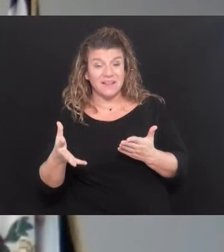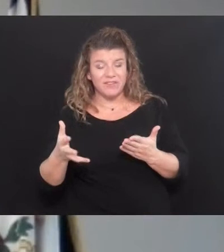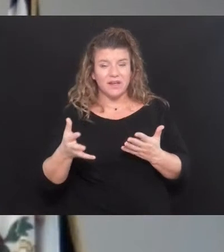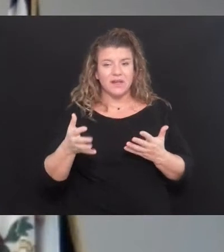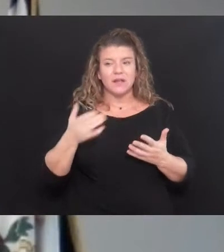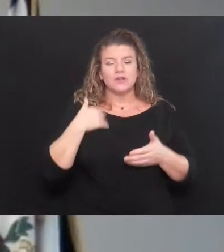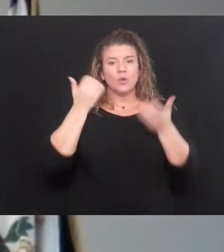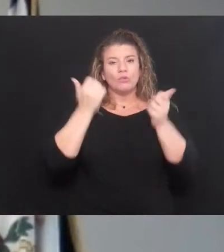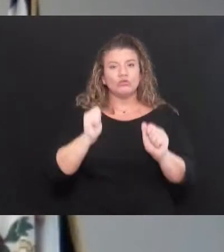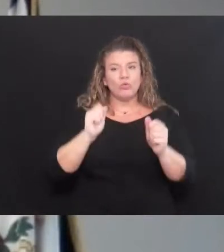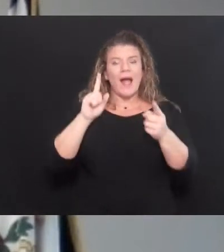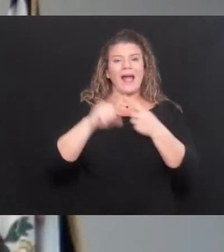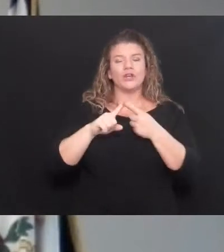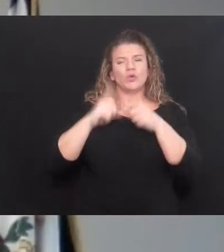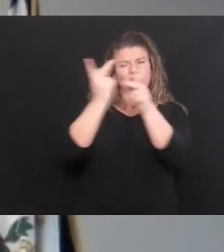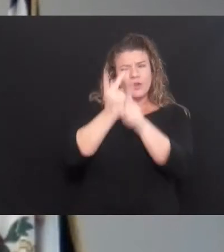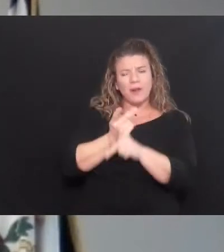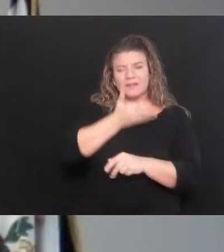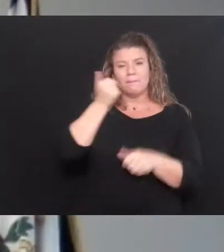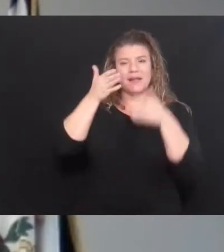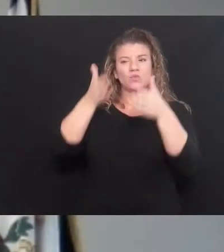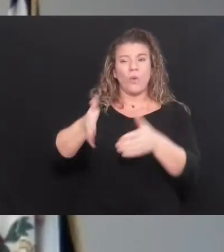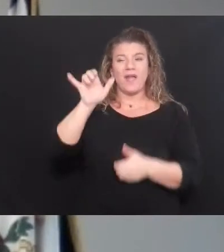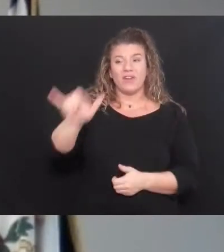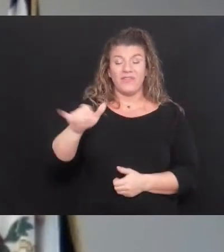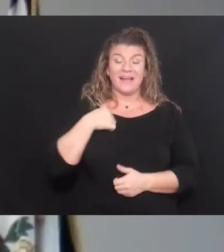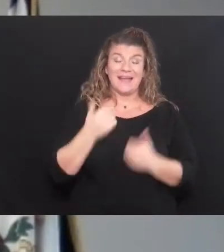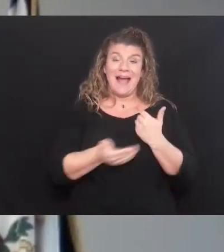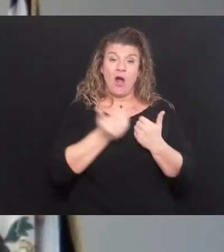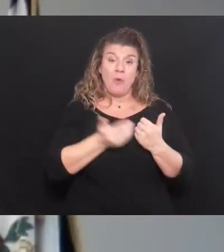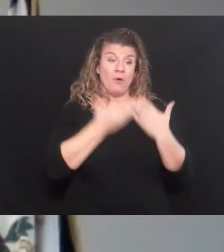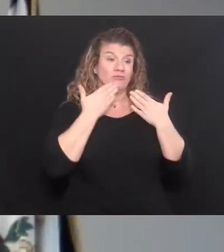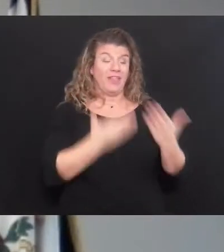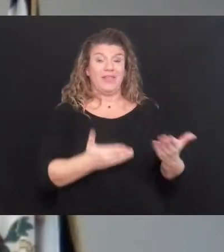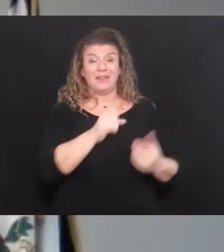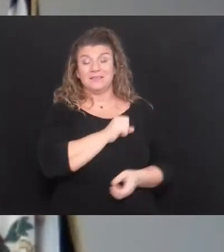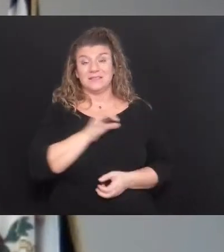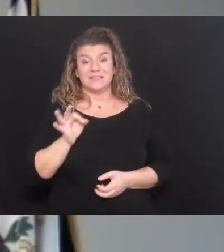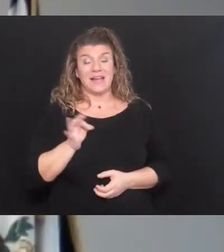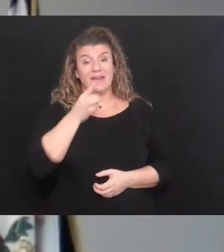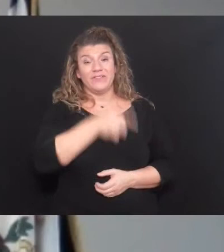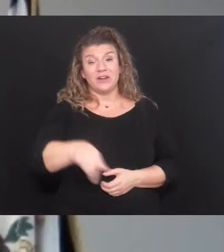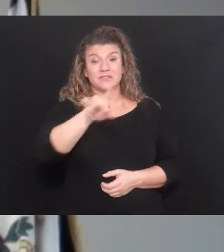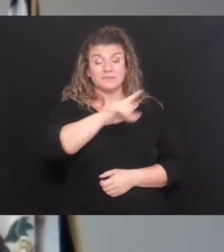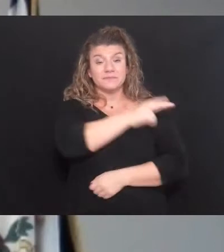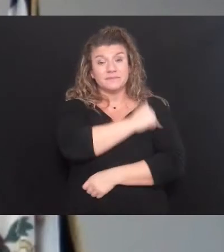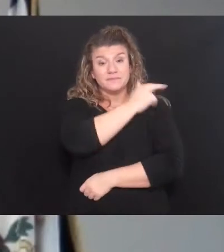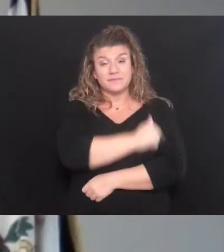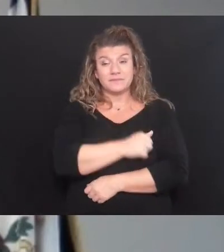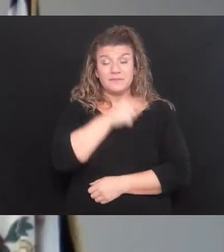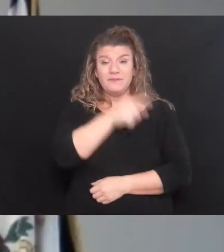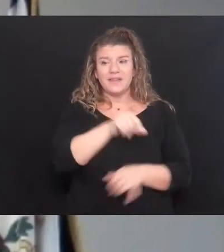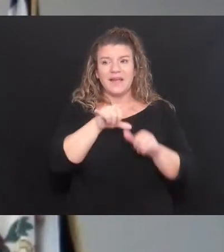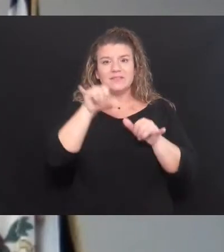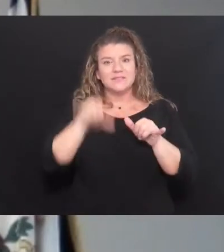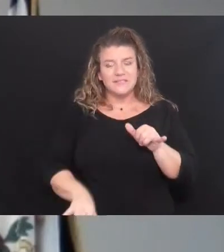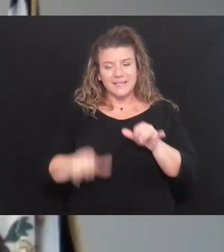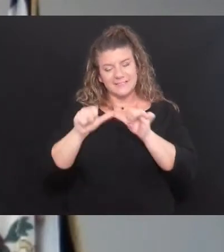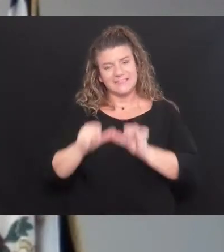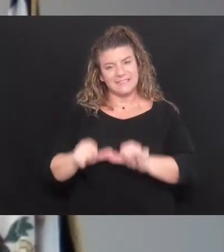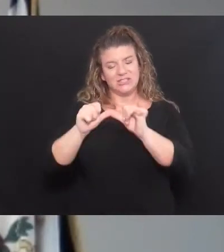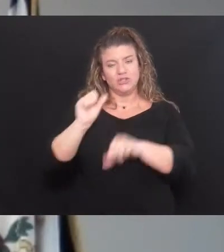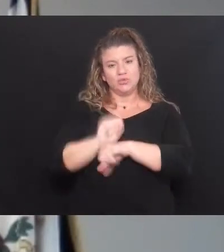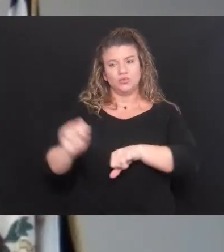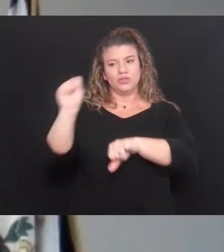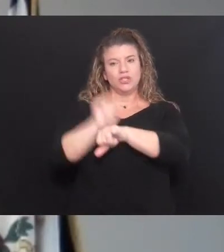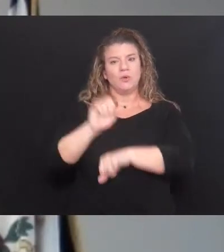to retain staff. So I want to say a thank you to the staff out there in the hospitals that have stuck with their West